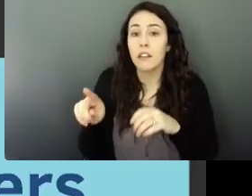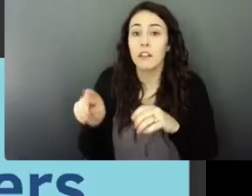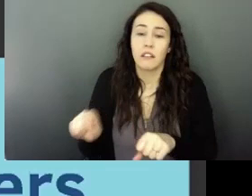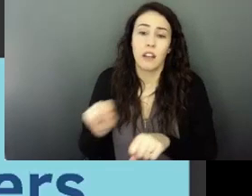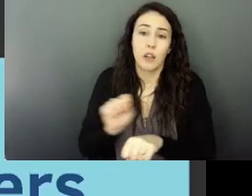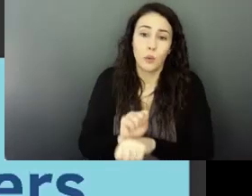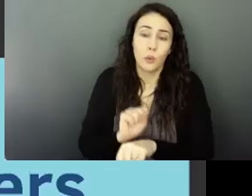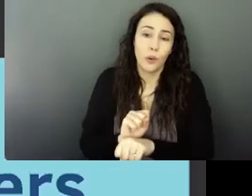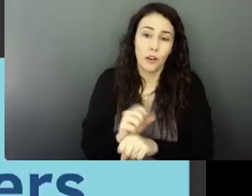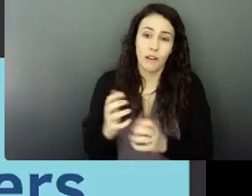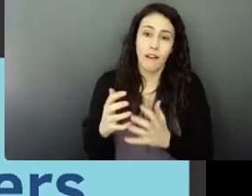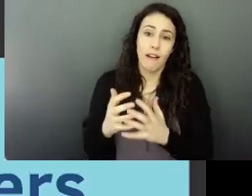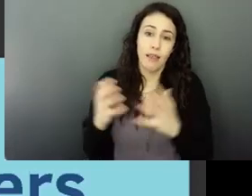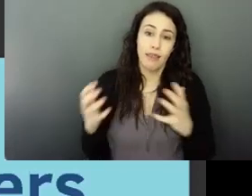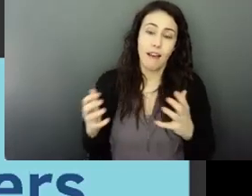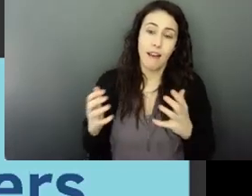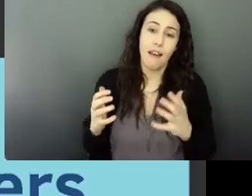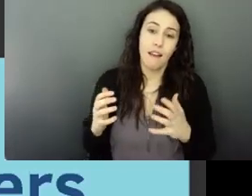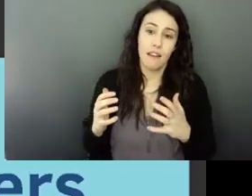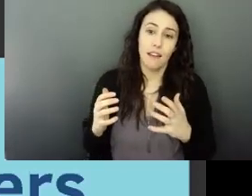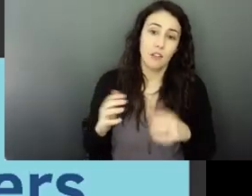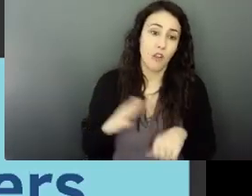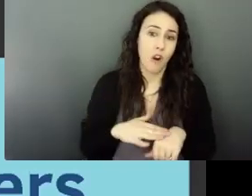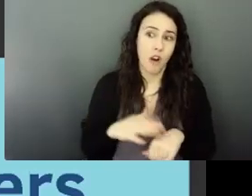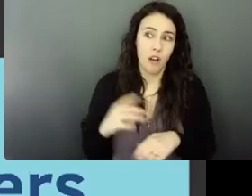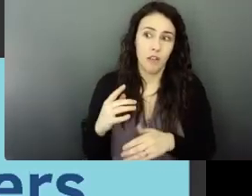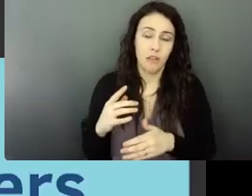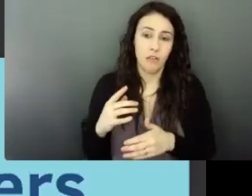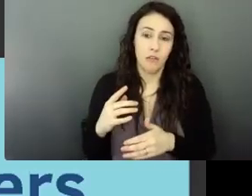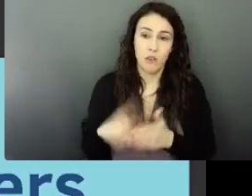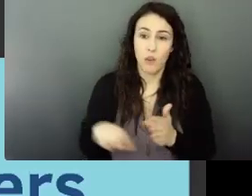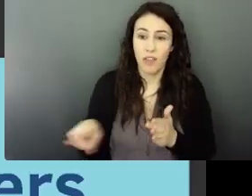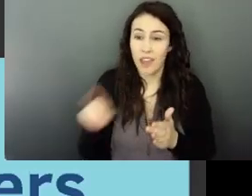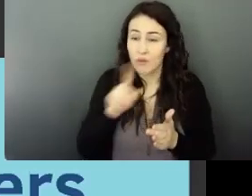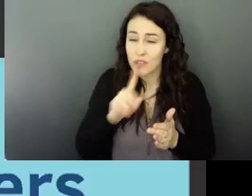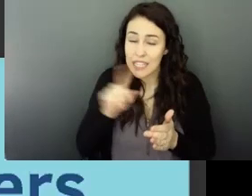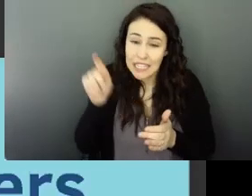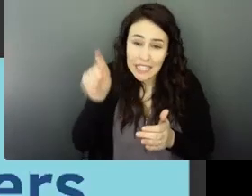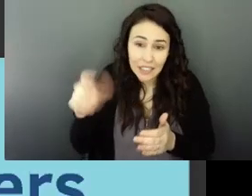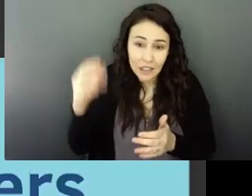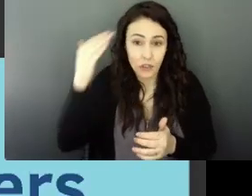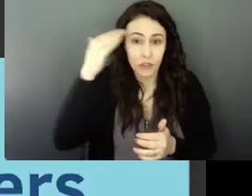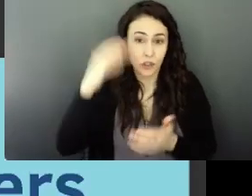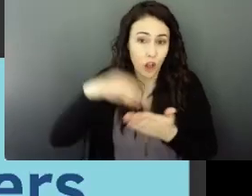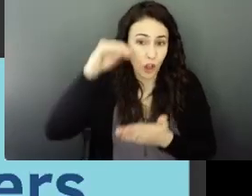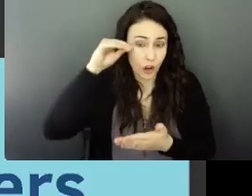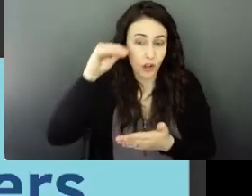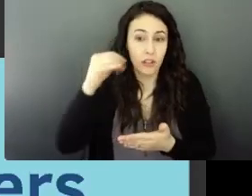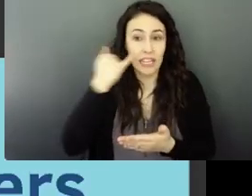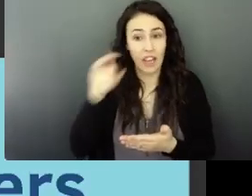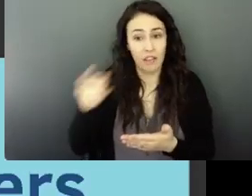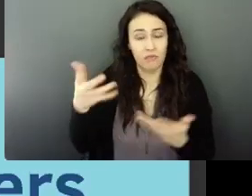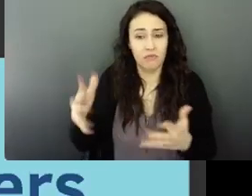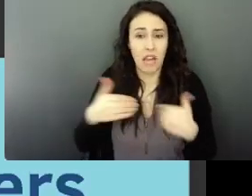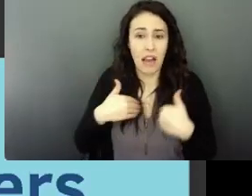lot on what they really need to learn. And if they have some work experience